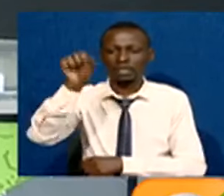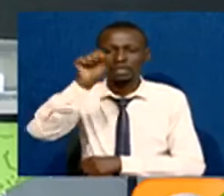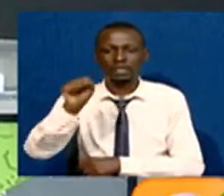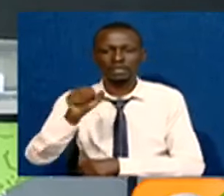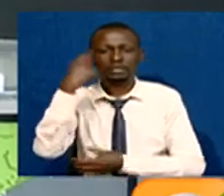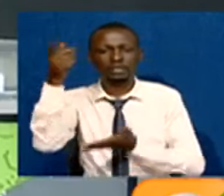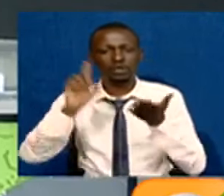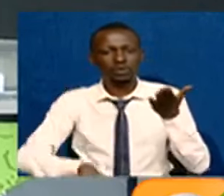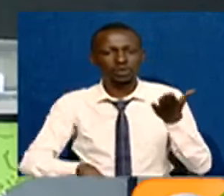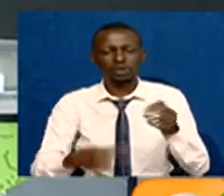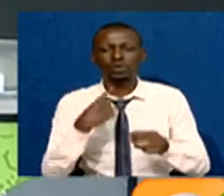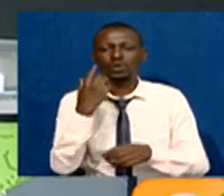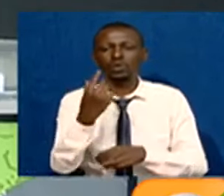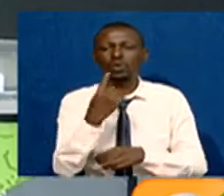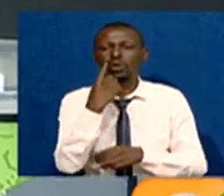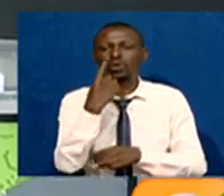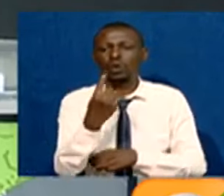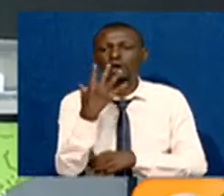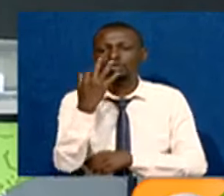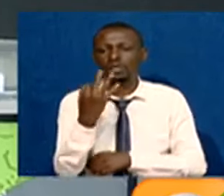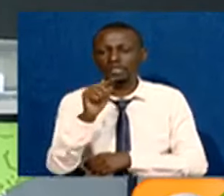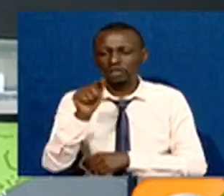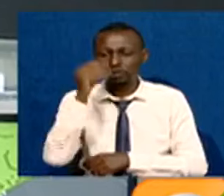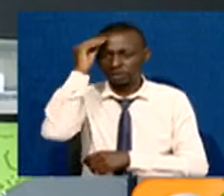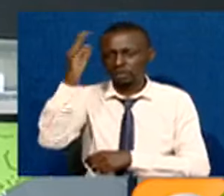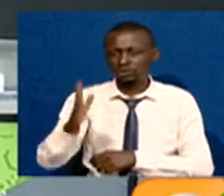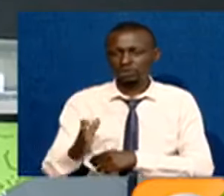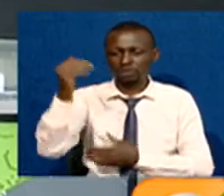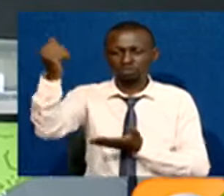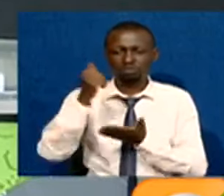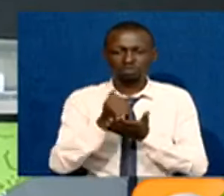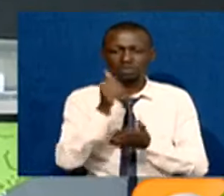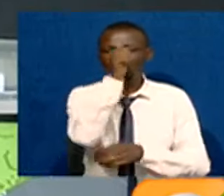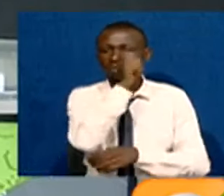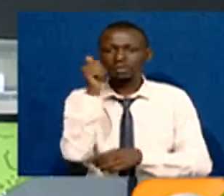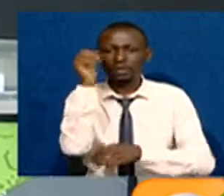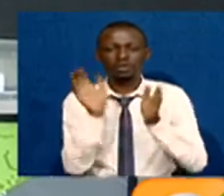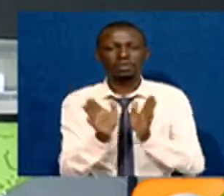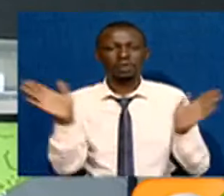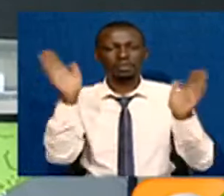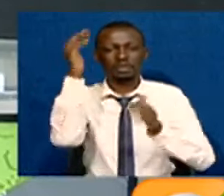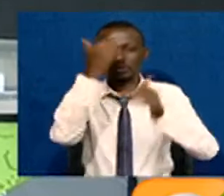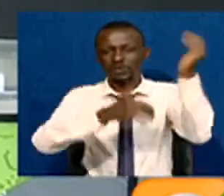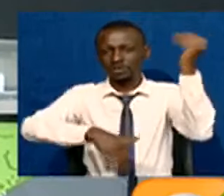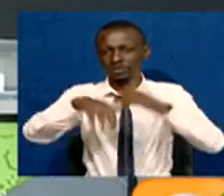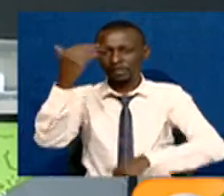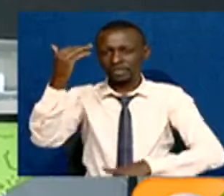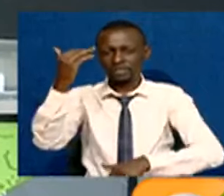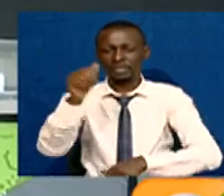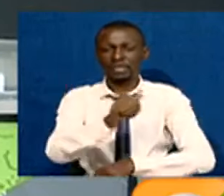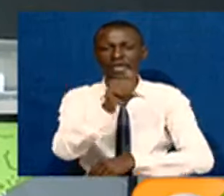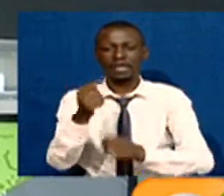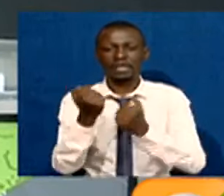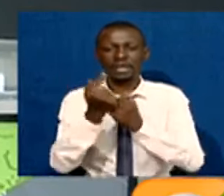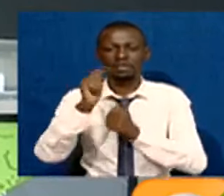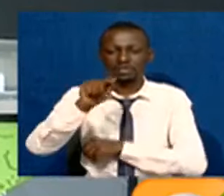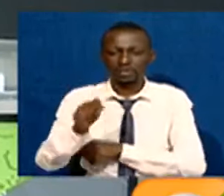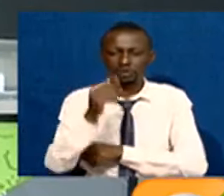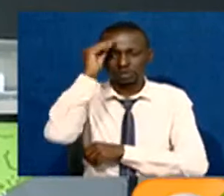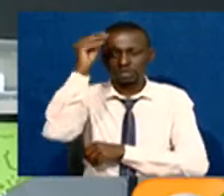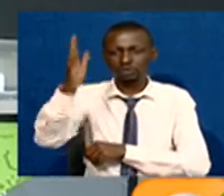only 153,000 students have been placed in private and public universities, while 11,000 students